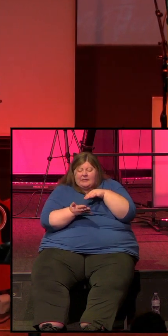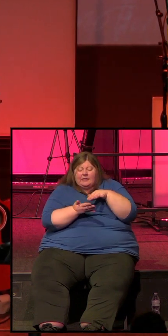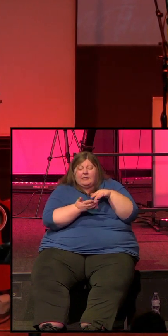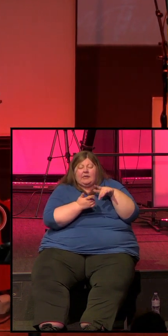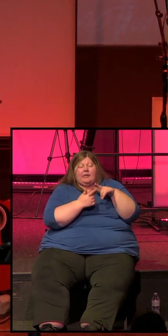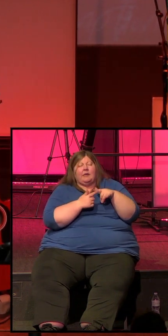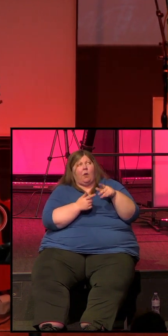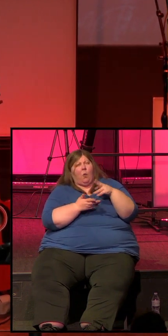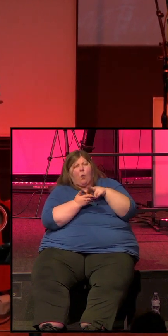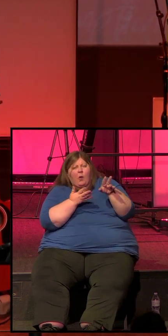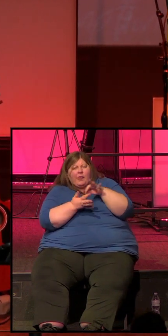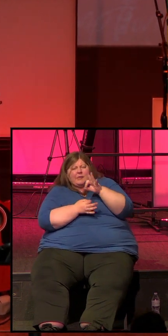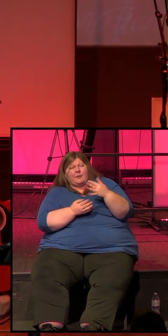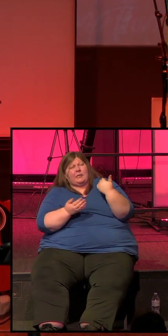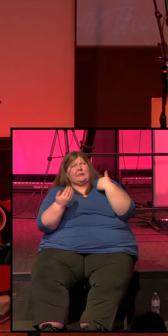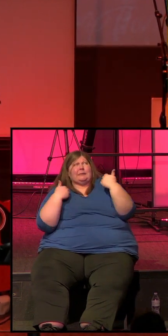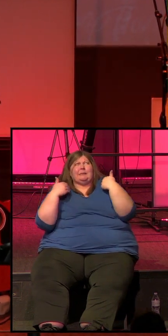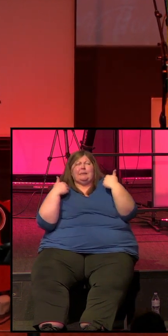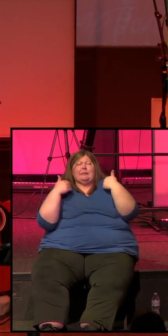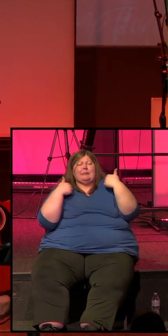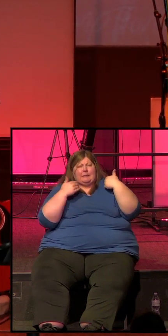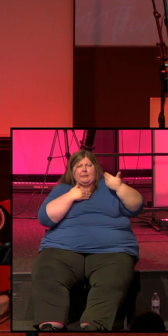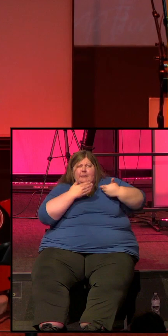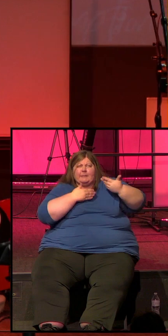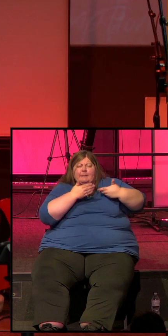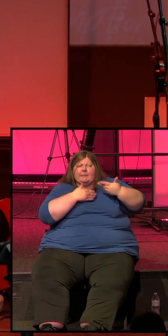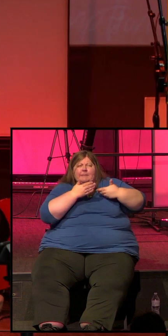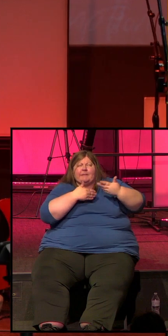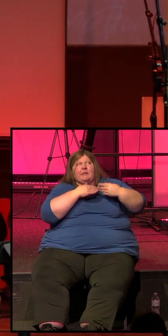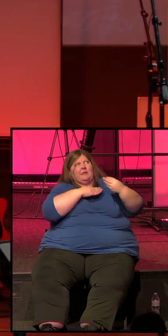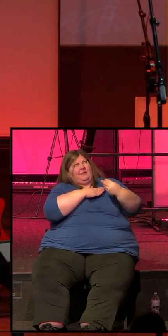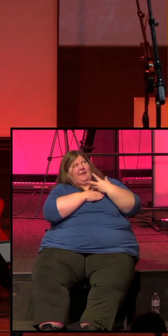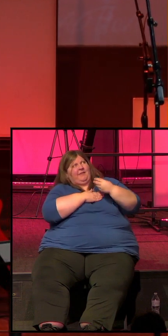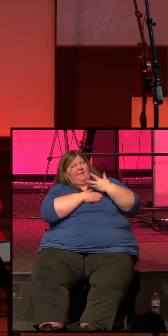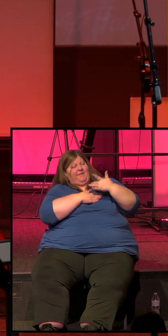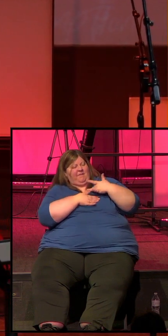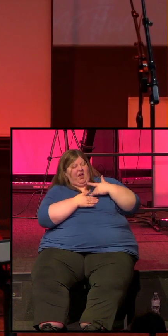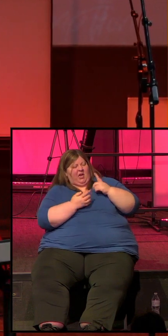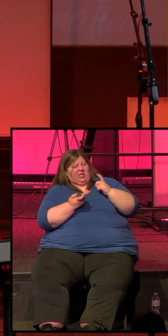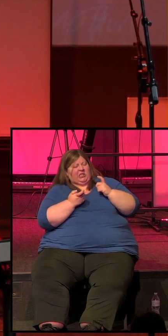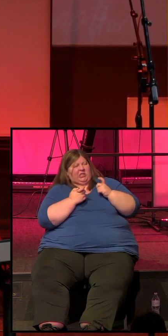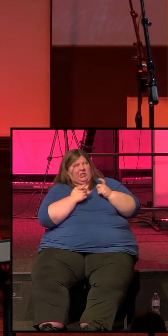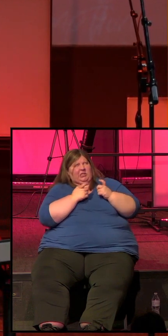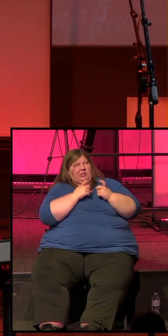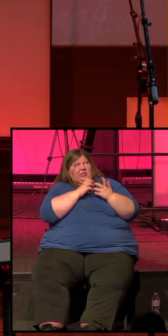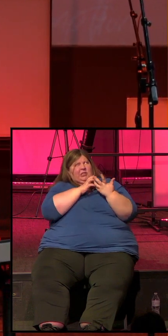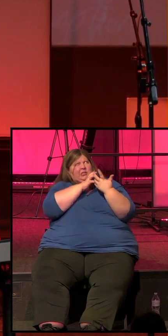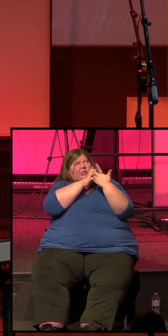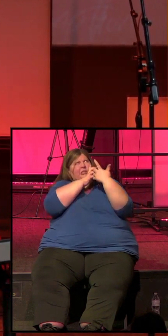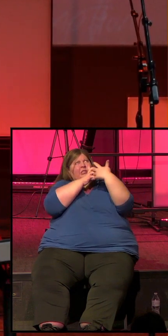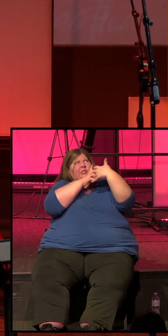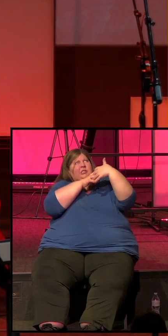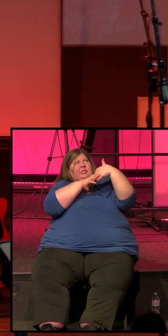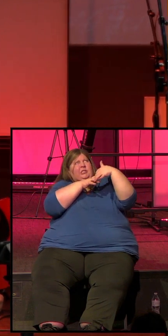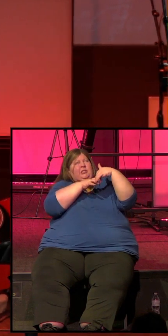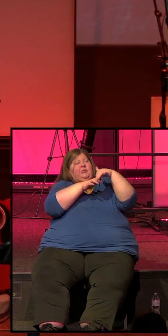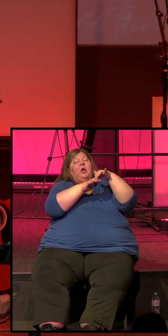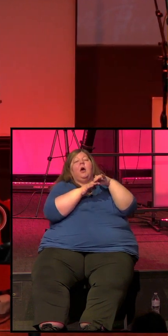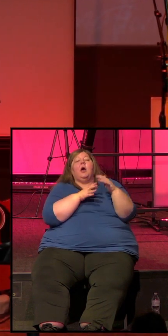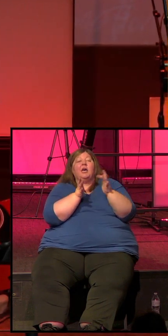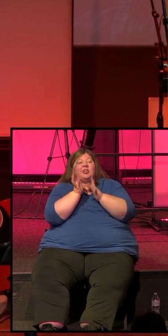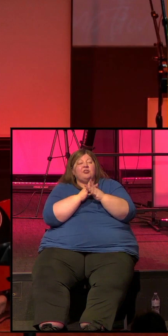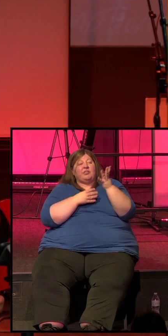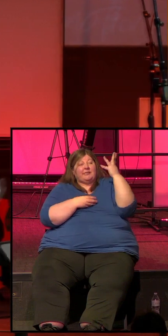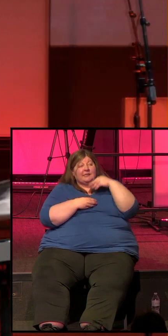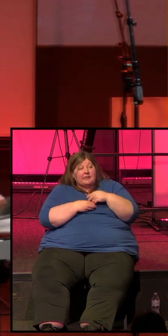to lead and shape and mold your heart to become more and more like His. It's as Jesus does His work in us that our behaviors